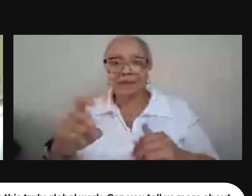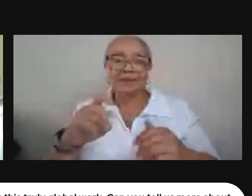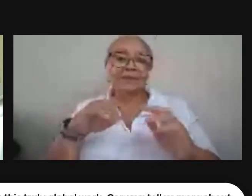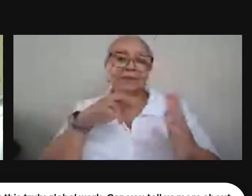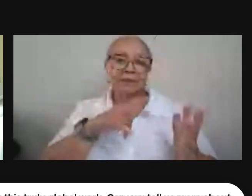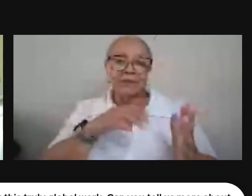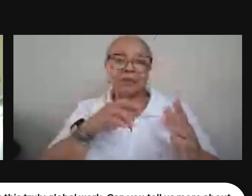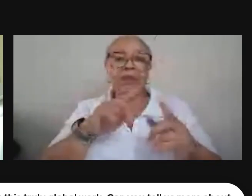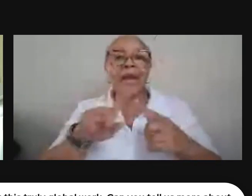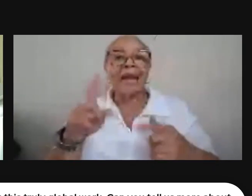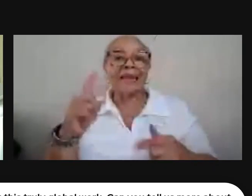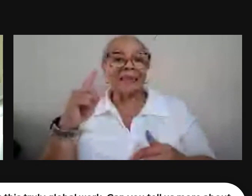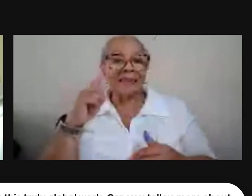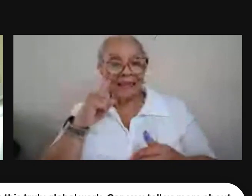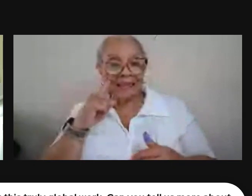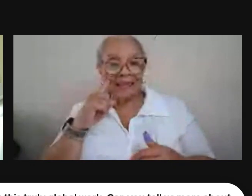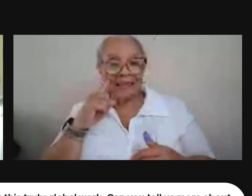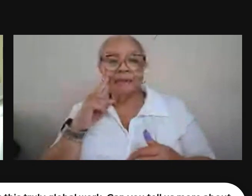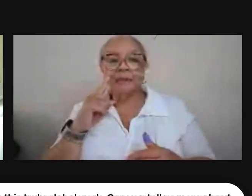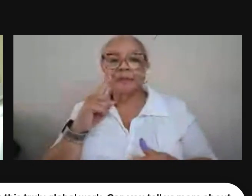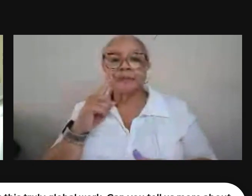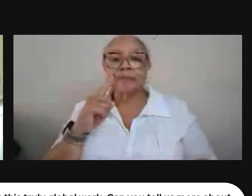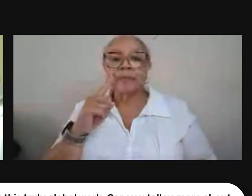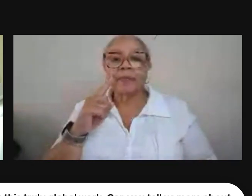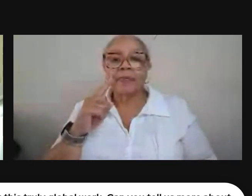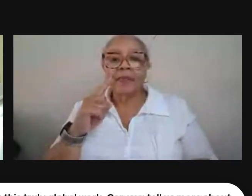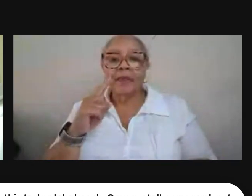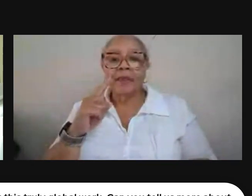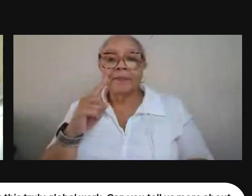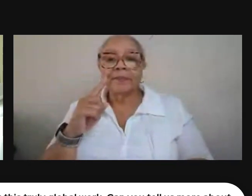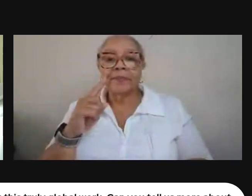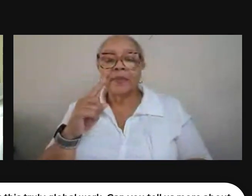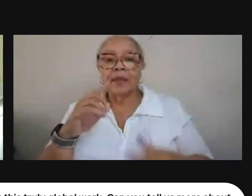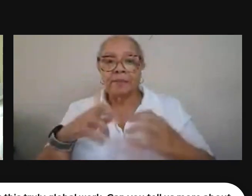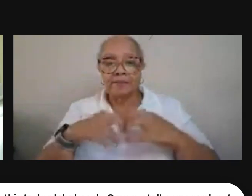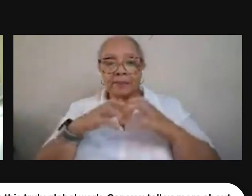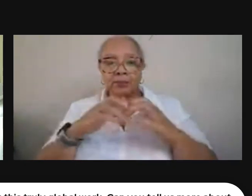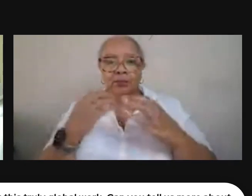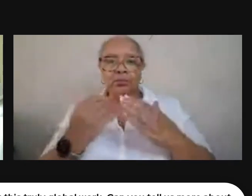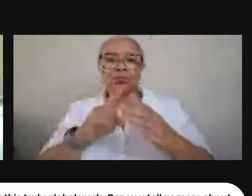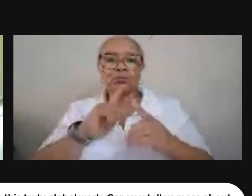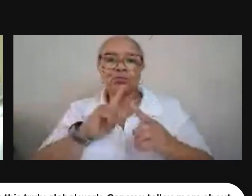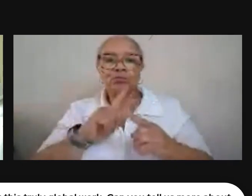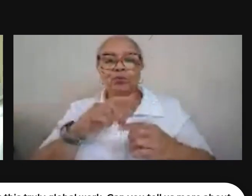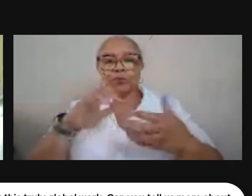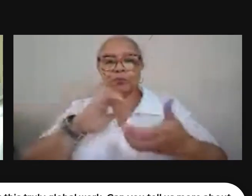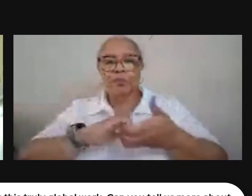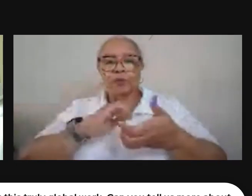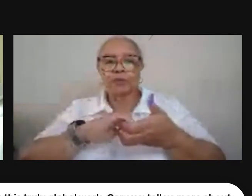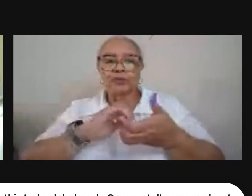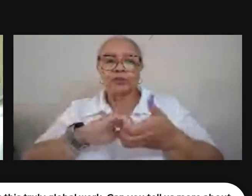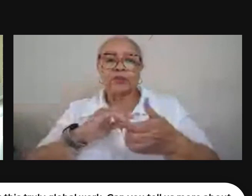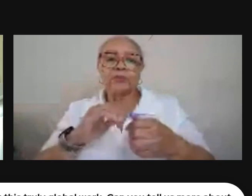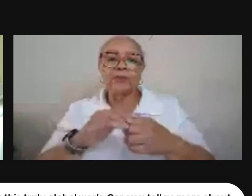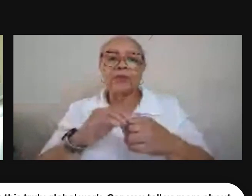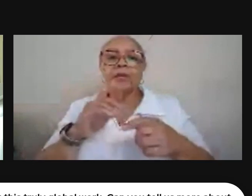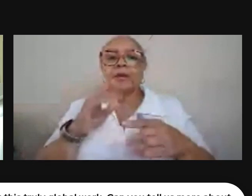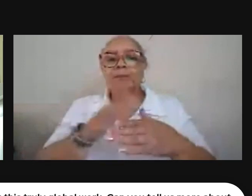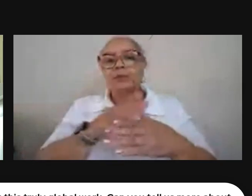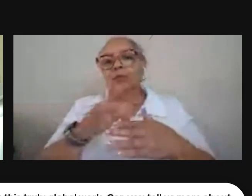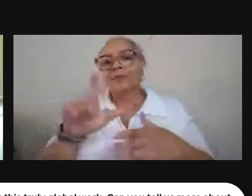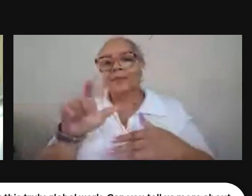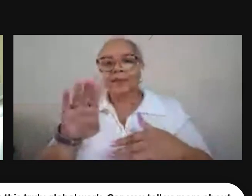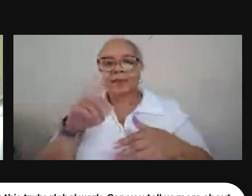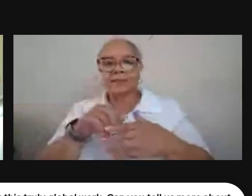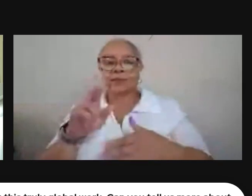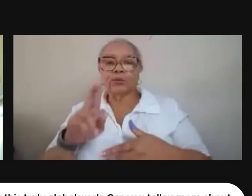I think building true partnerships and true horizontal relationships between, the labs in the US